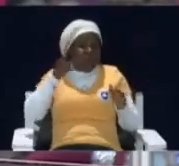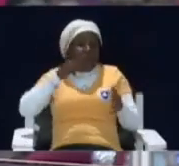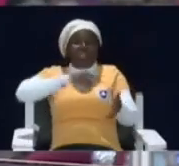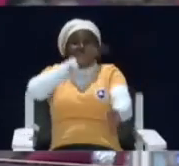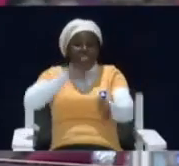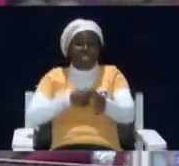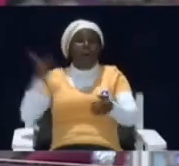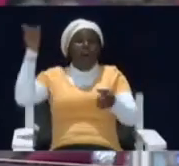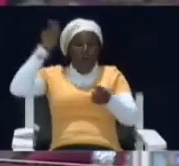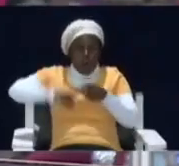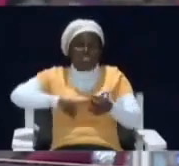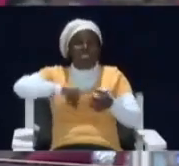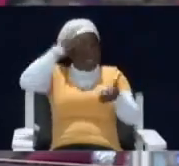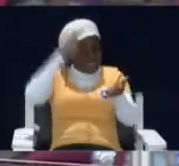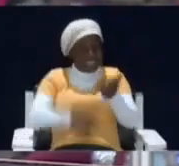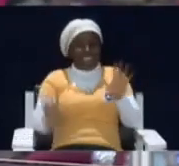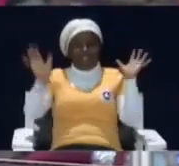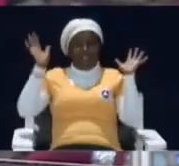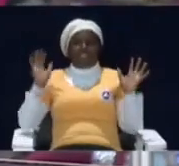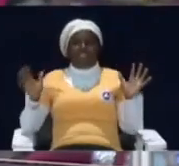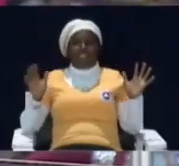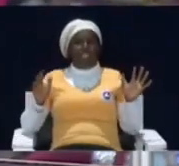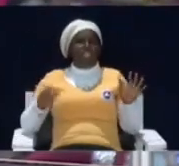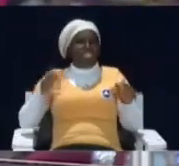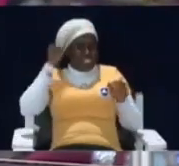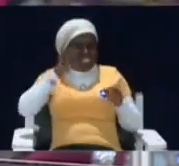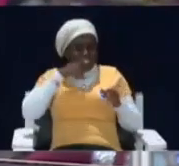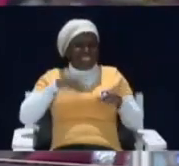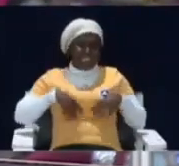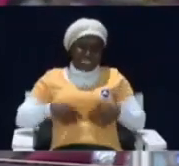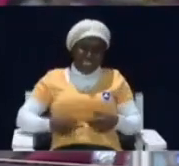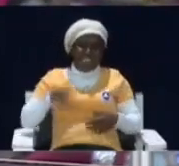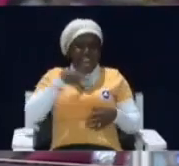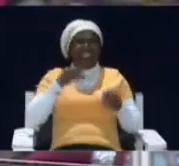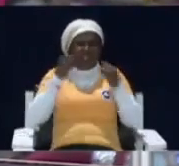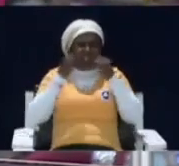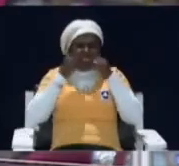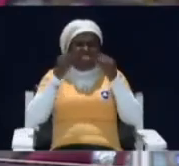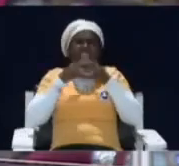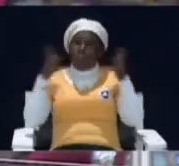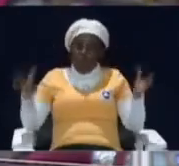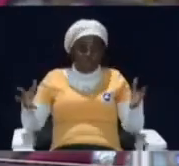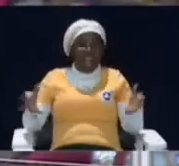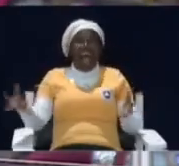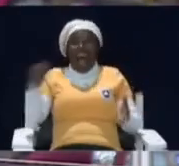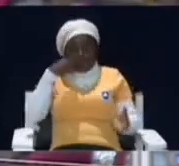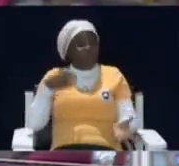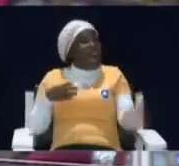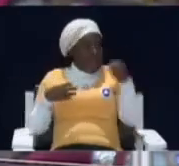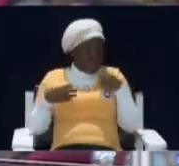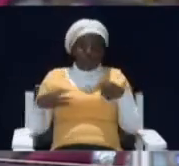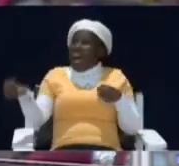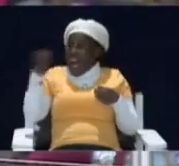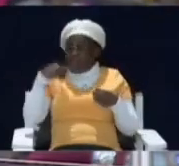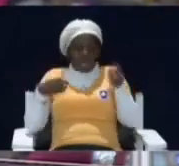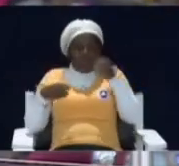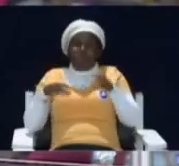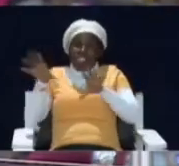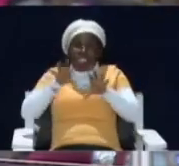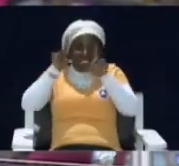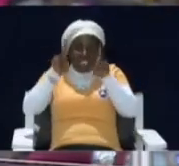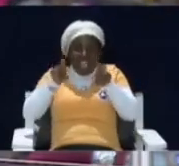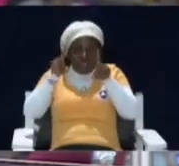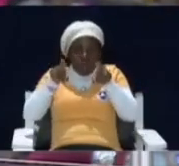she was tired, but she was eating a lot, more than before. The test did not show pregnancy. She